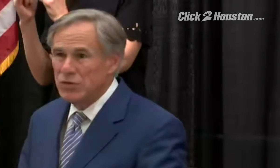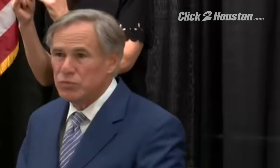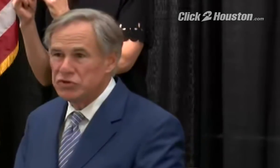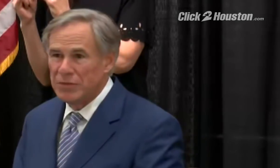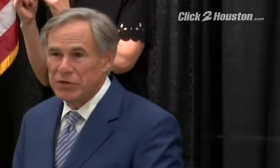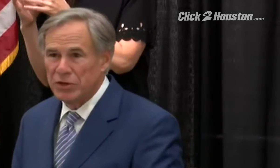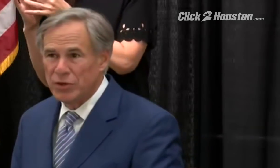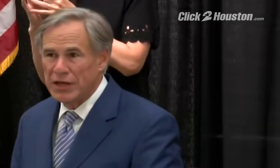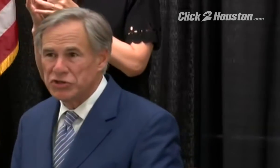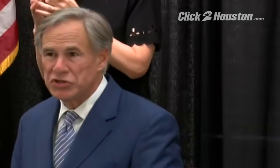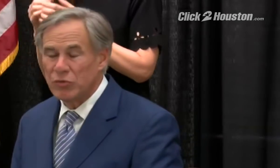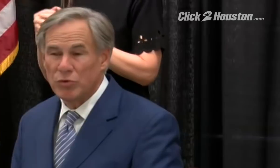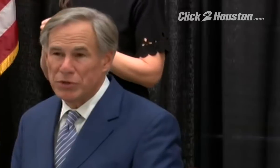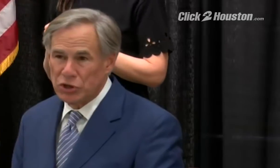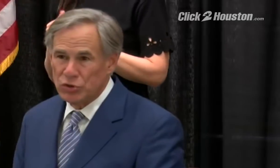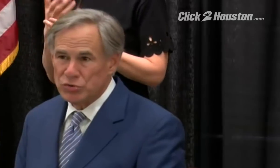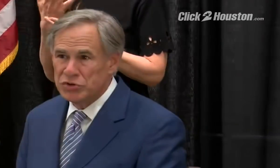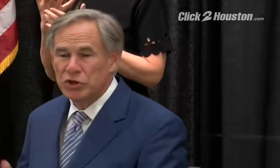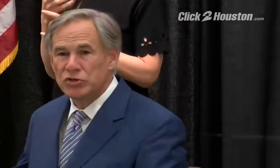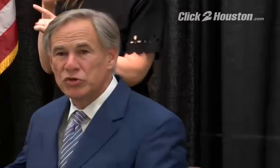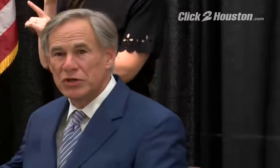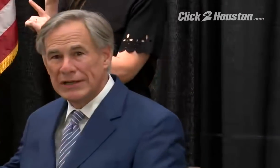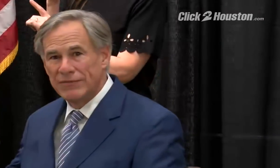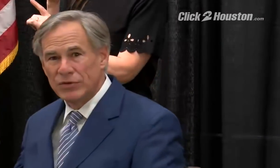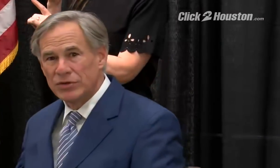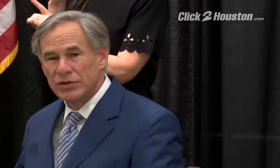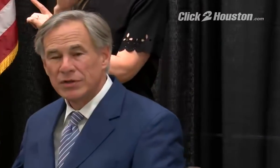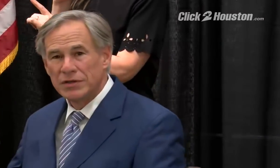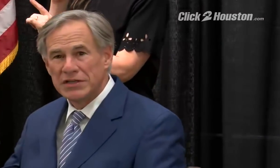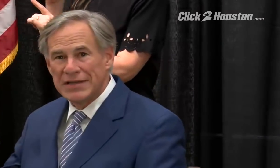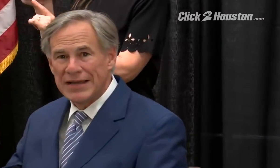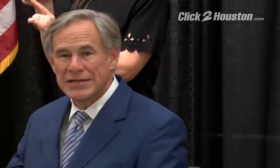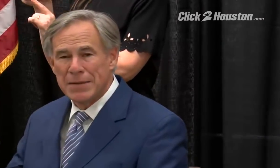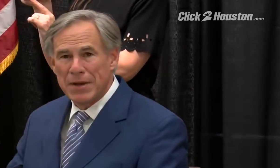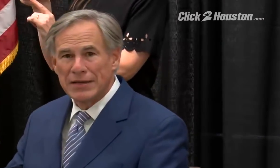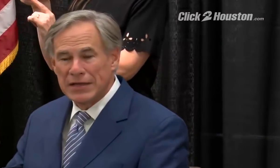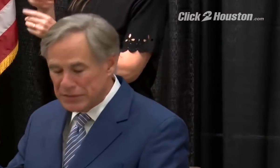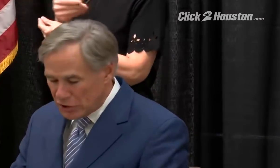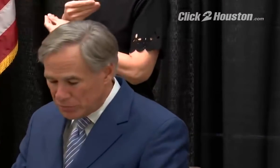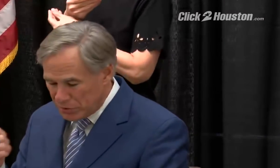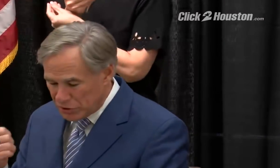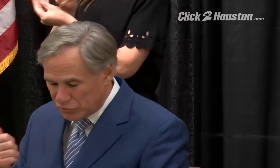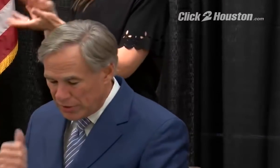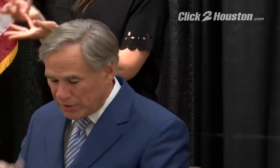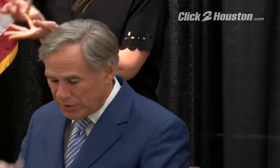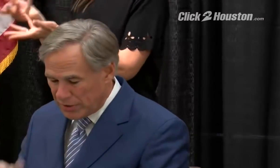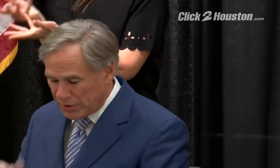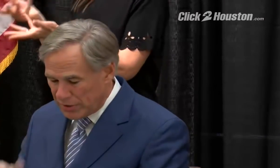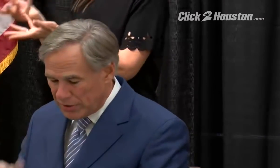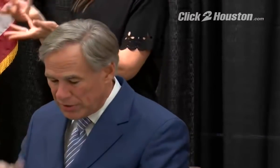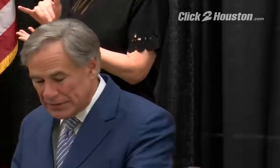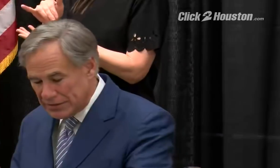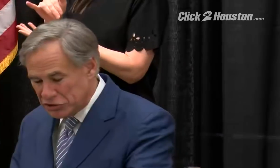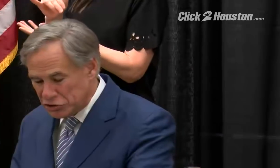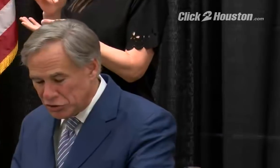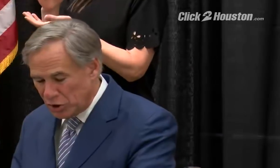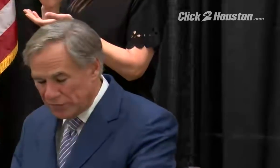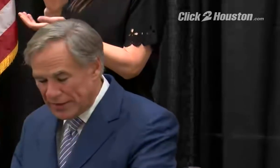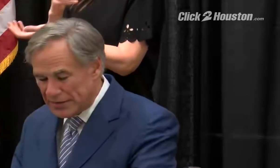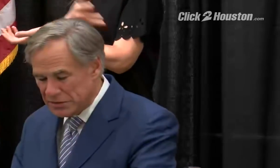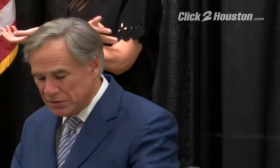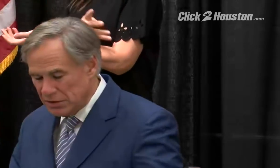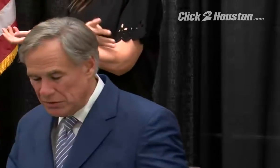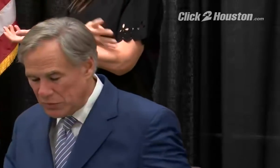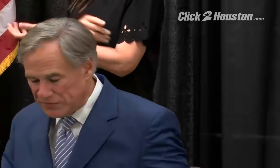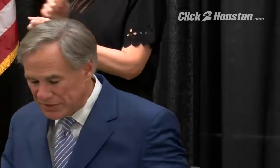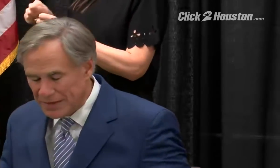be some of the locations that will be used to deliver these antibody therapeutic drugs. And in addition to all of